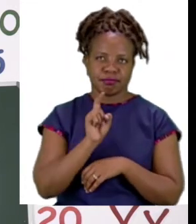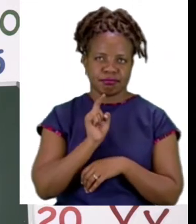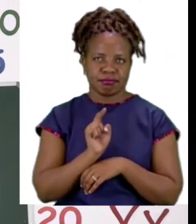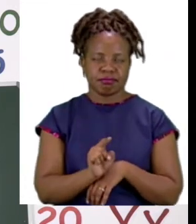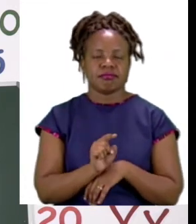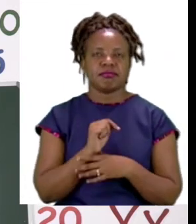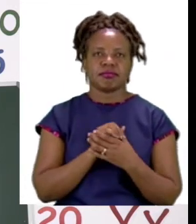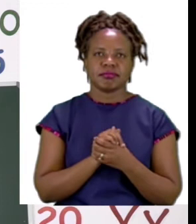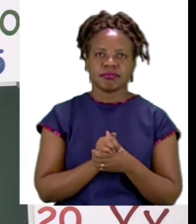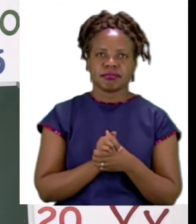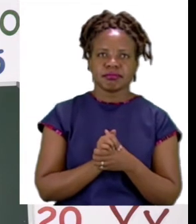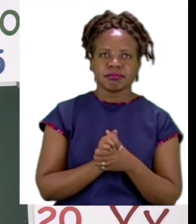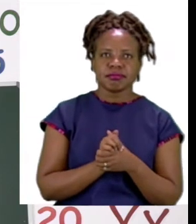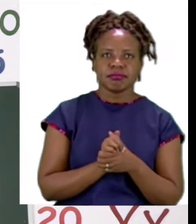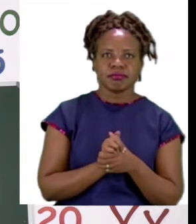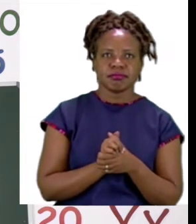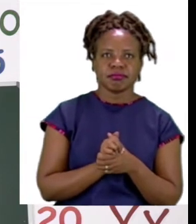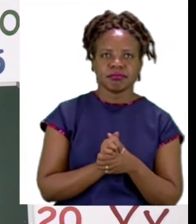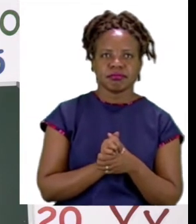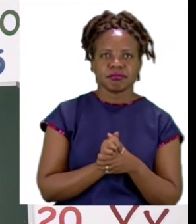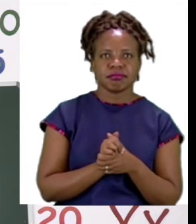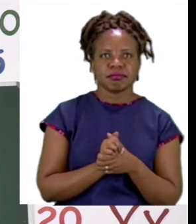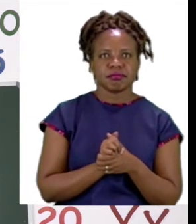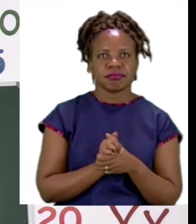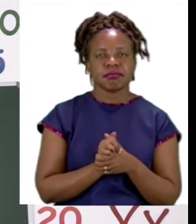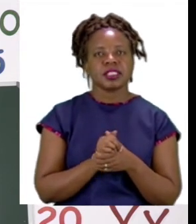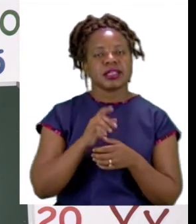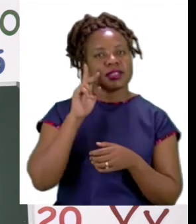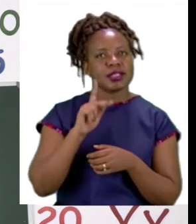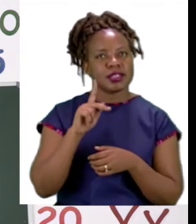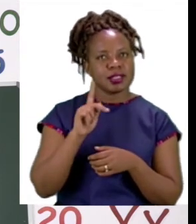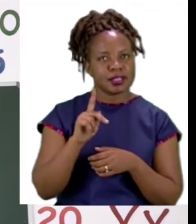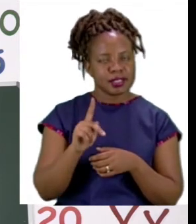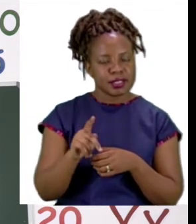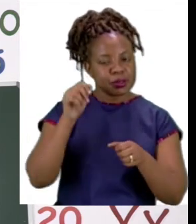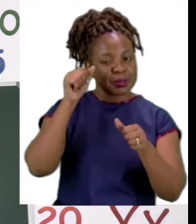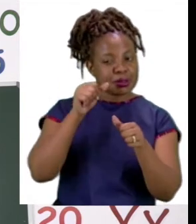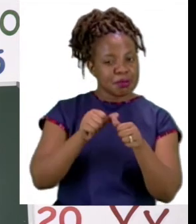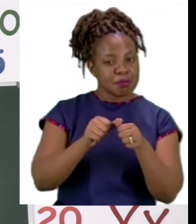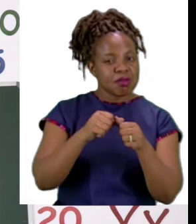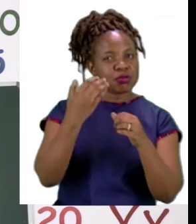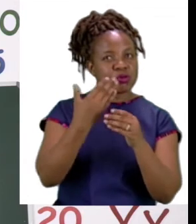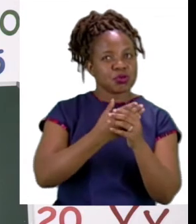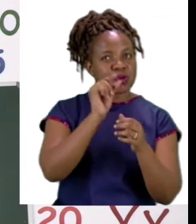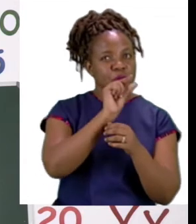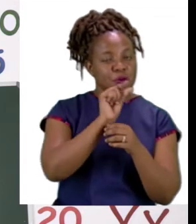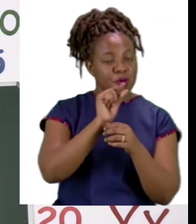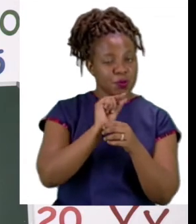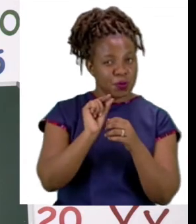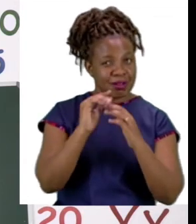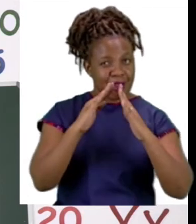go. So we're going to use some of our vocabulary words, which were